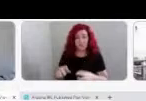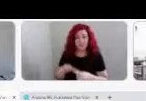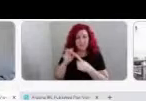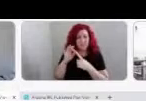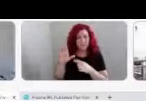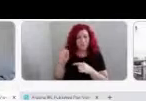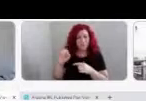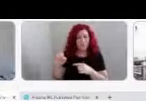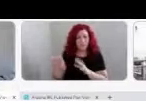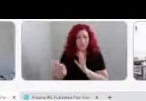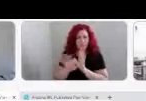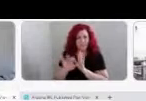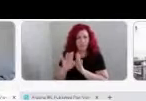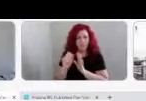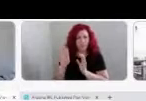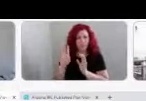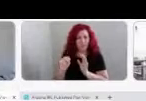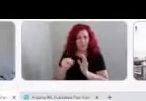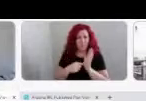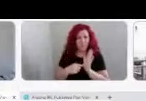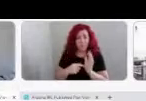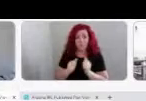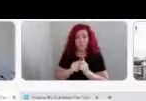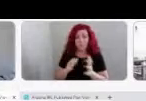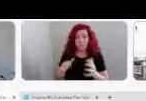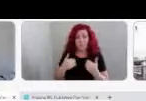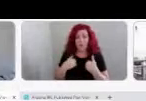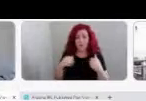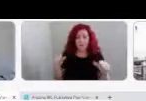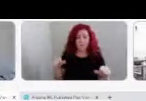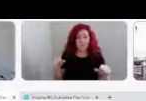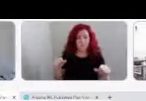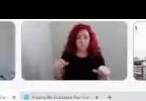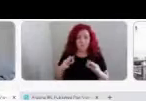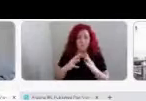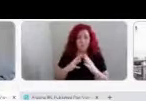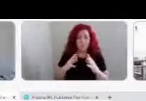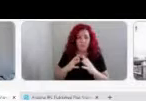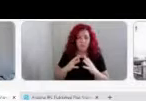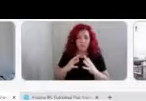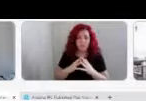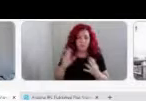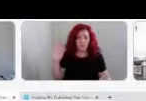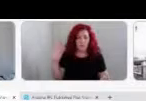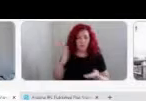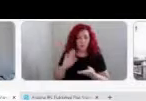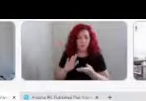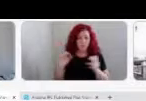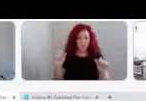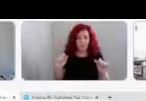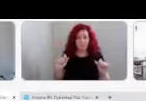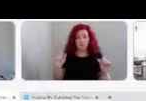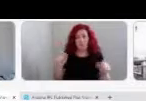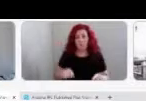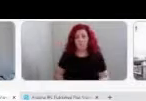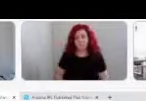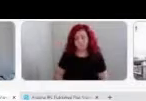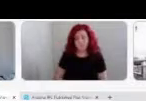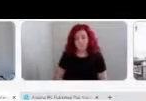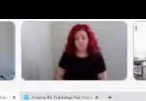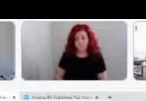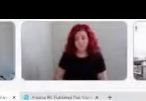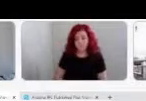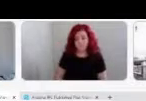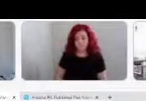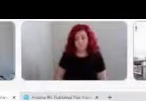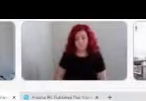elect their own representatives without having the possibility of flagstaff diluting their ability to do so this is unfair to both the